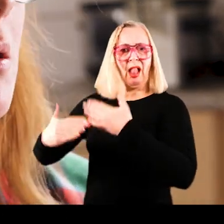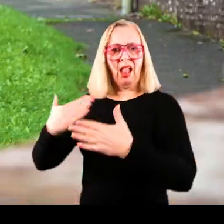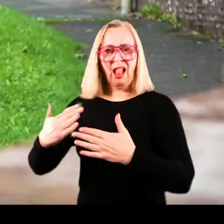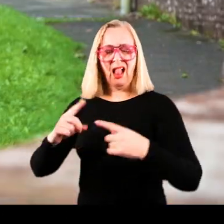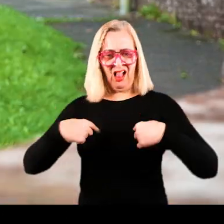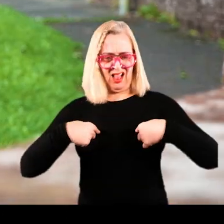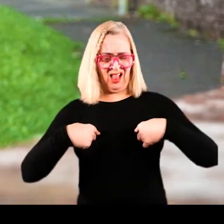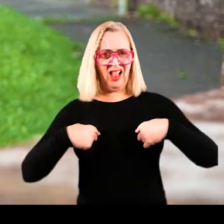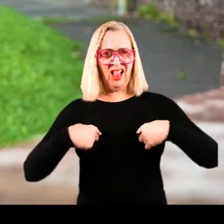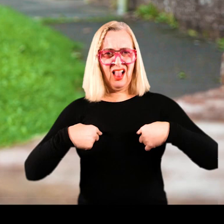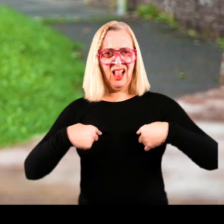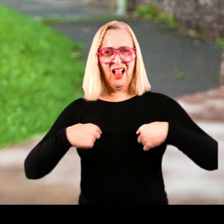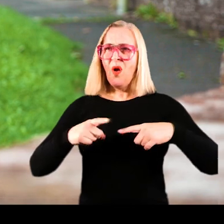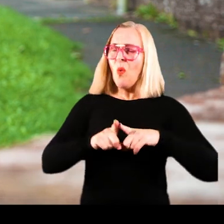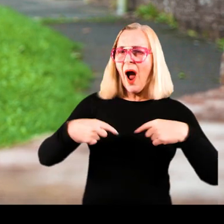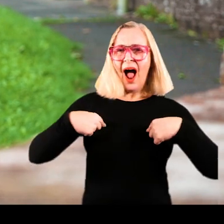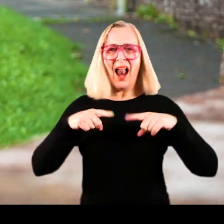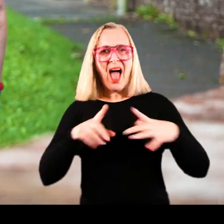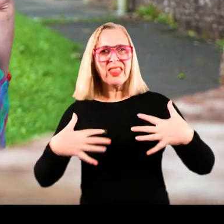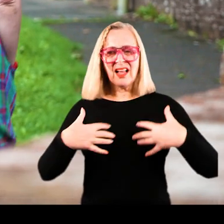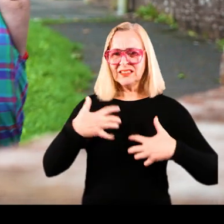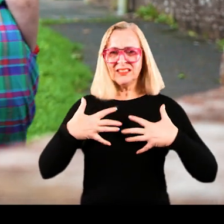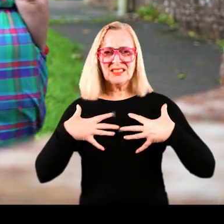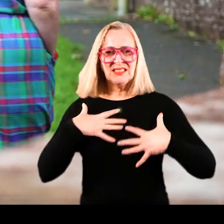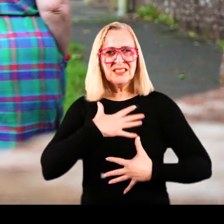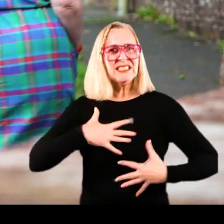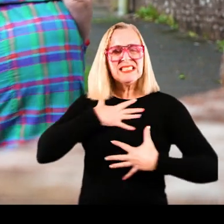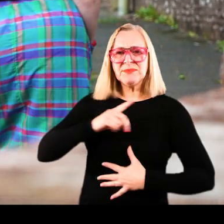was me, like, why am I feeling like this?